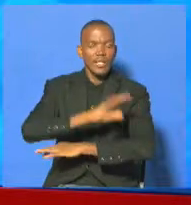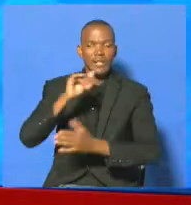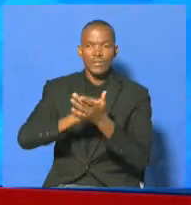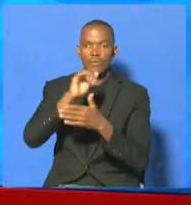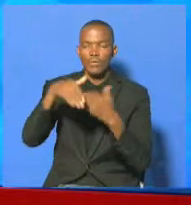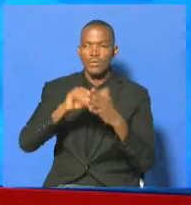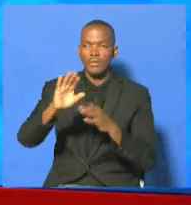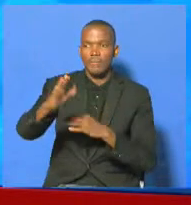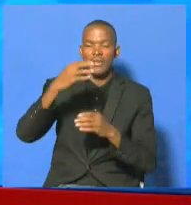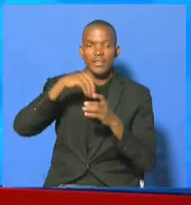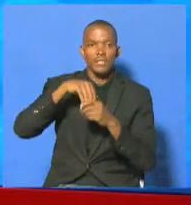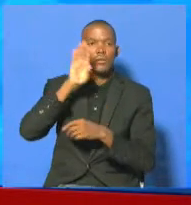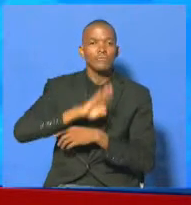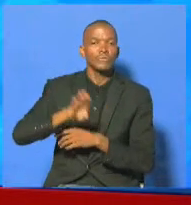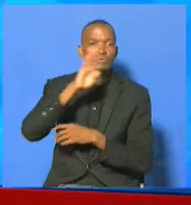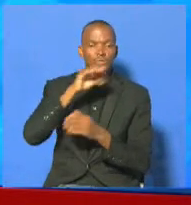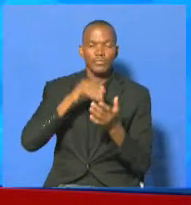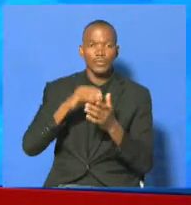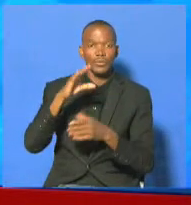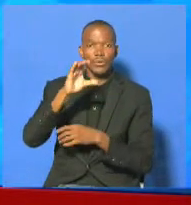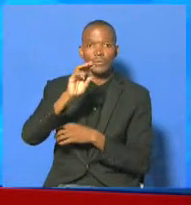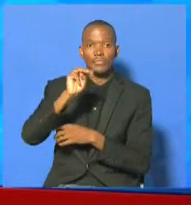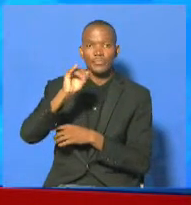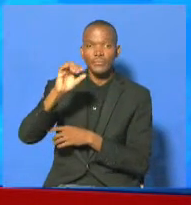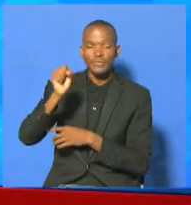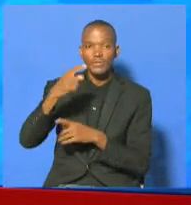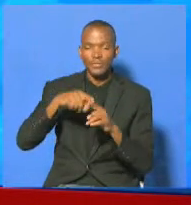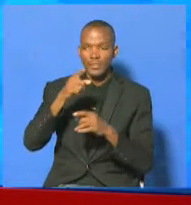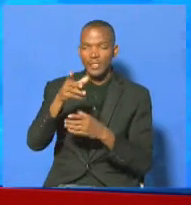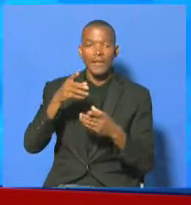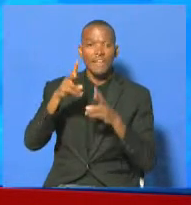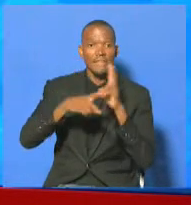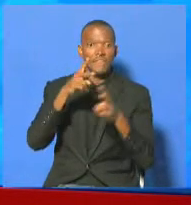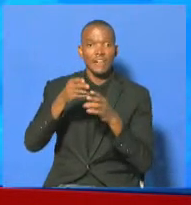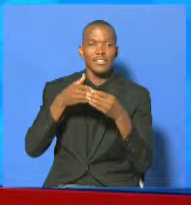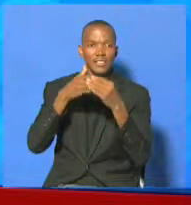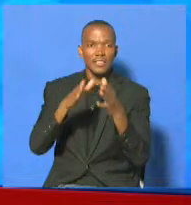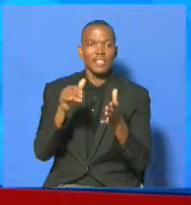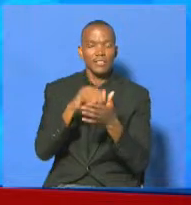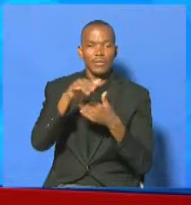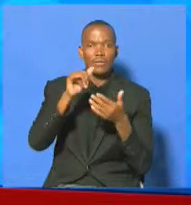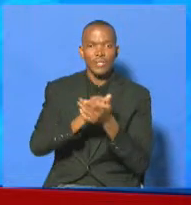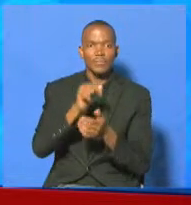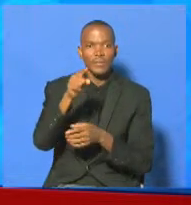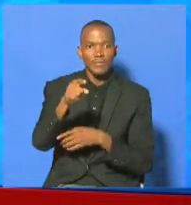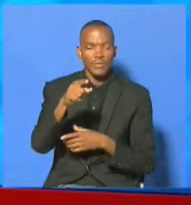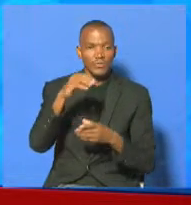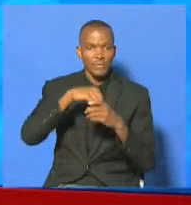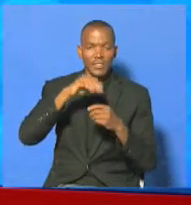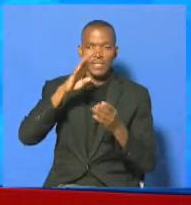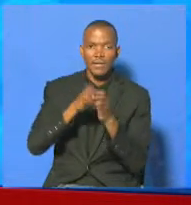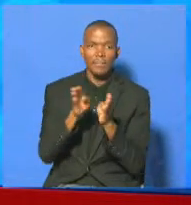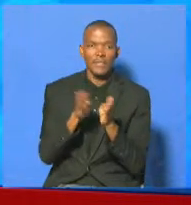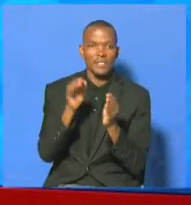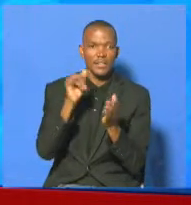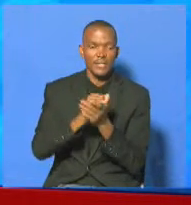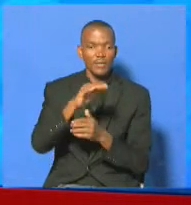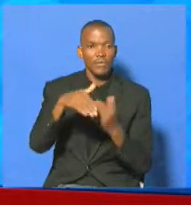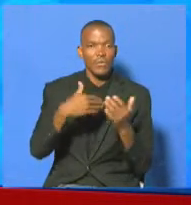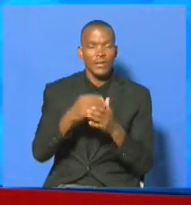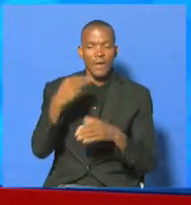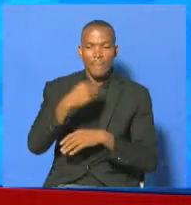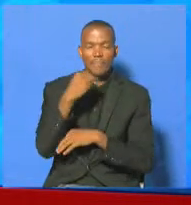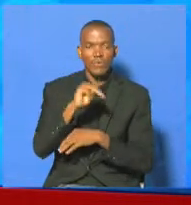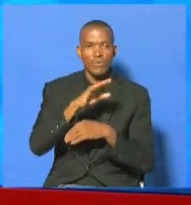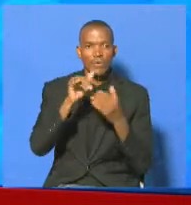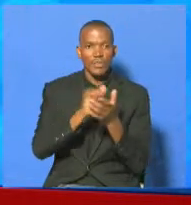back to Botswana. Commissioner Marathe recently updated the village leadership and the families of the victims during a consultative meeting at Molepolole regarding